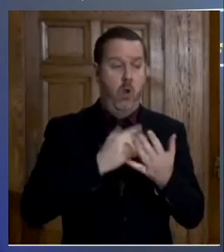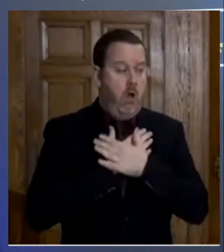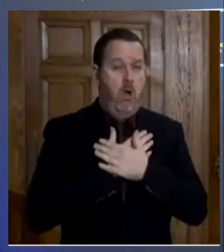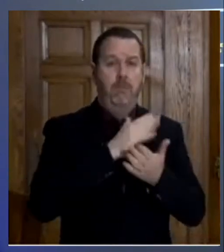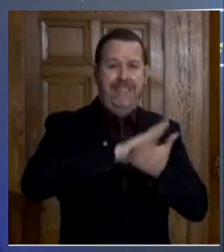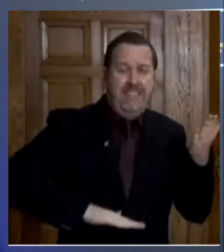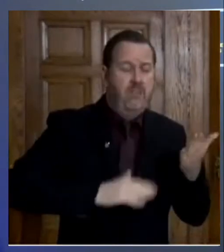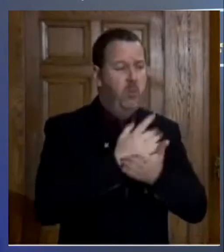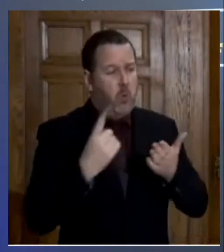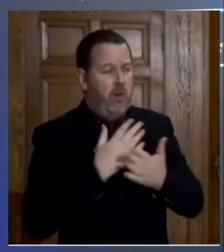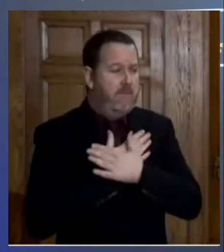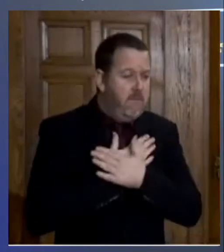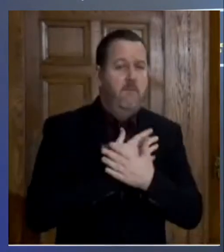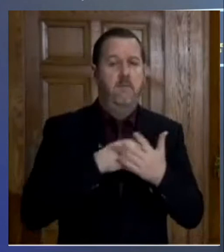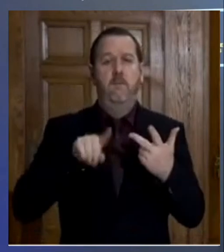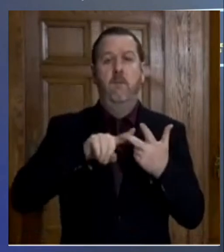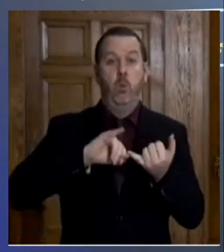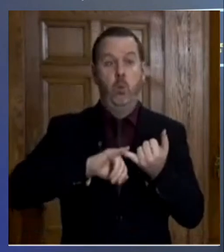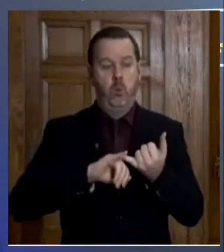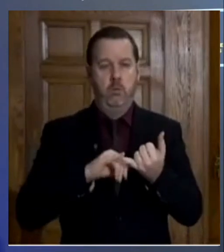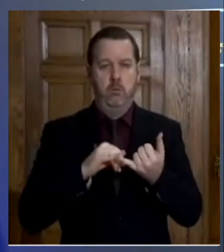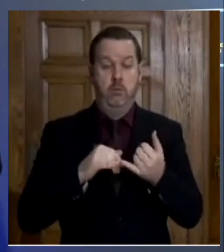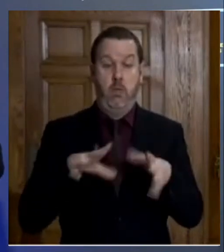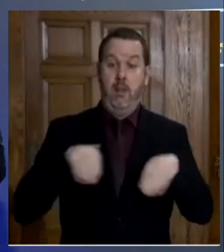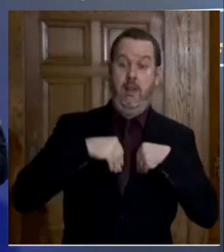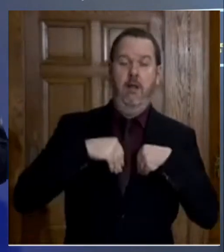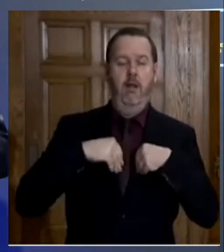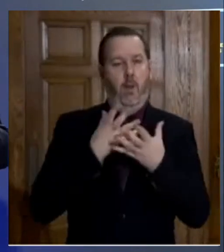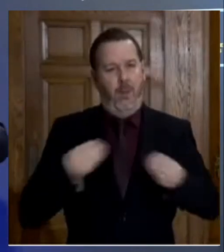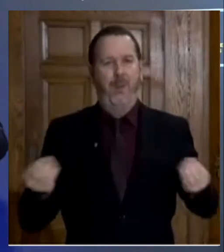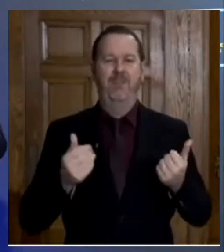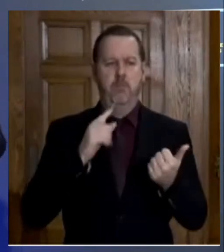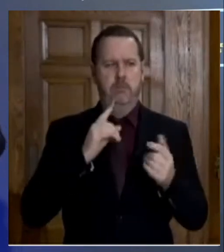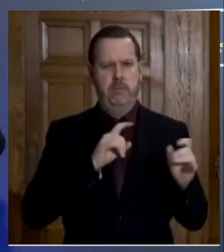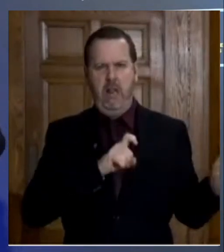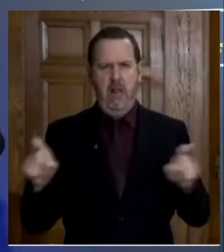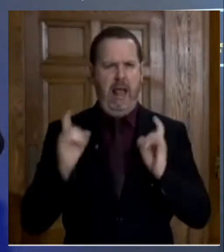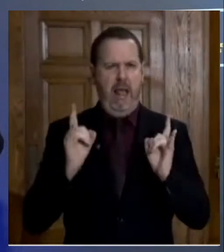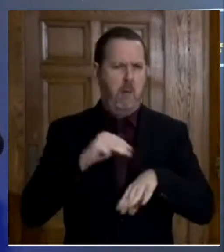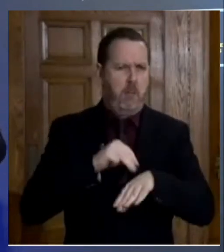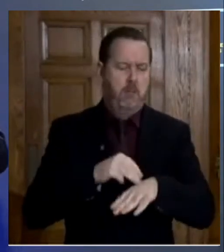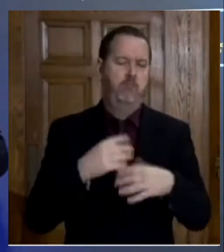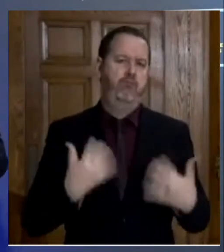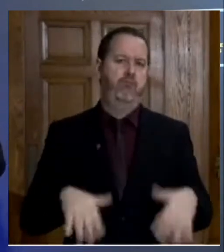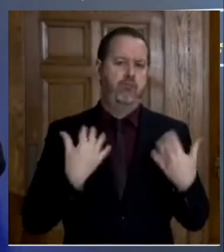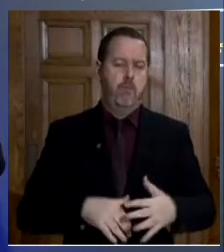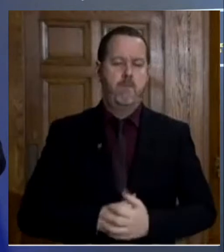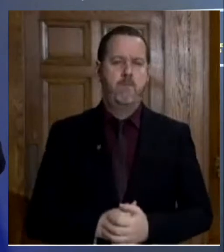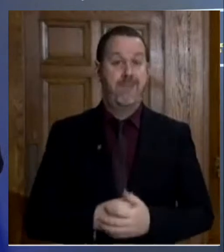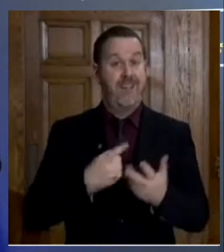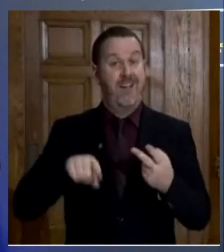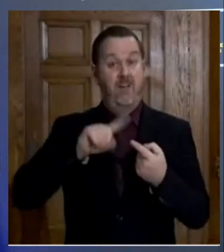whose health has been badly affected by this virus. And let us never forget the immense sacrifice of